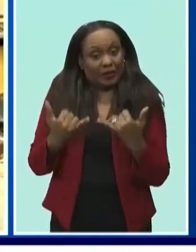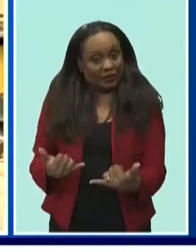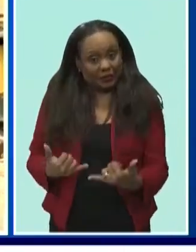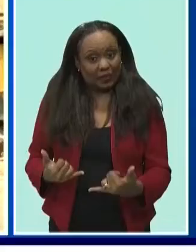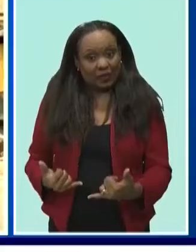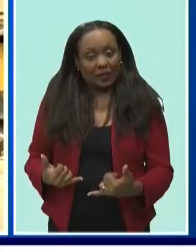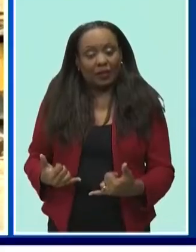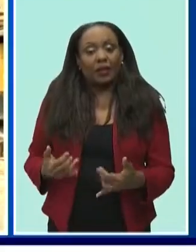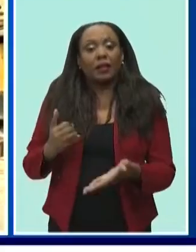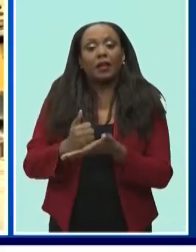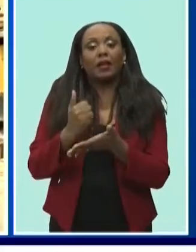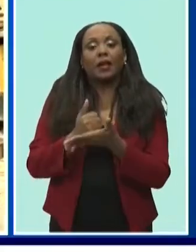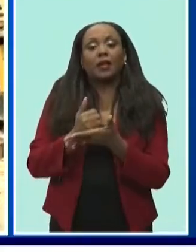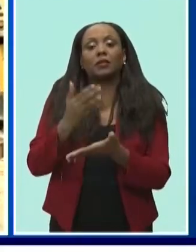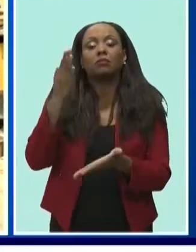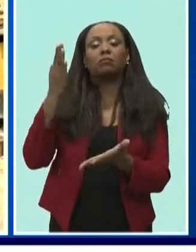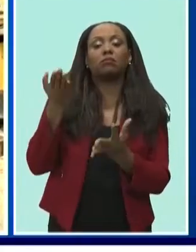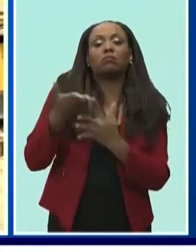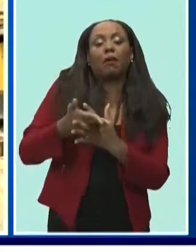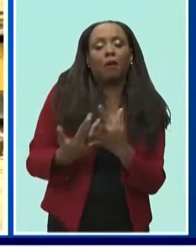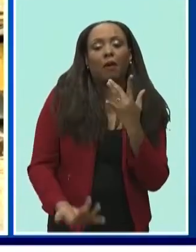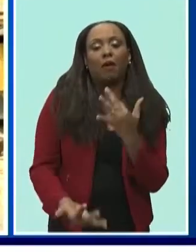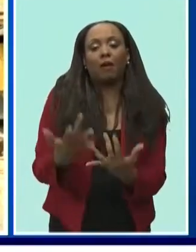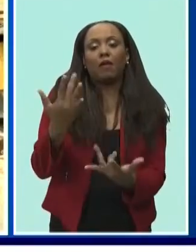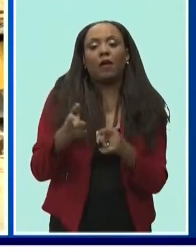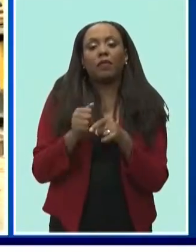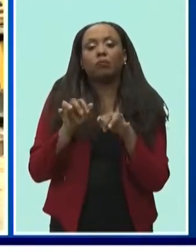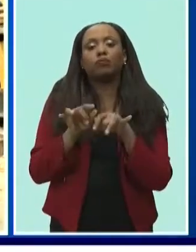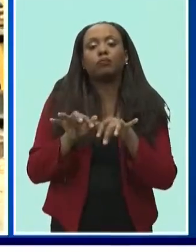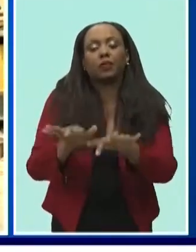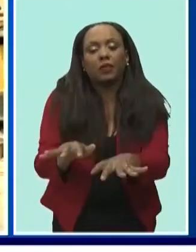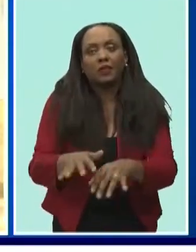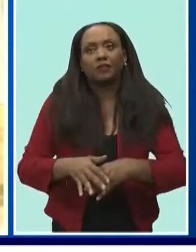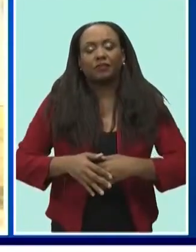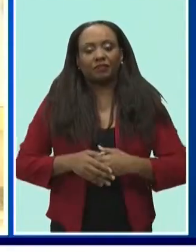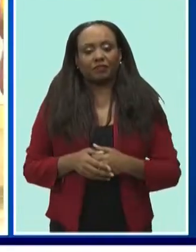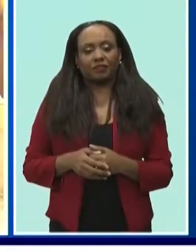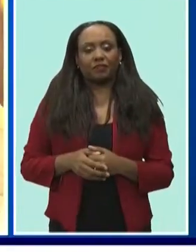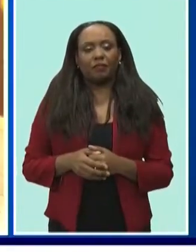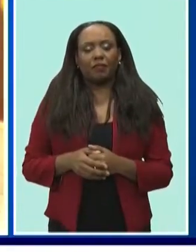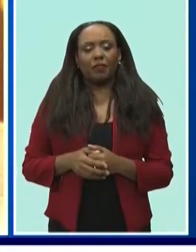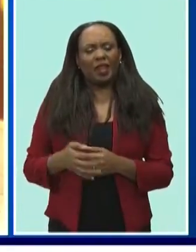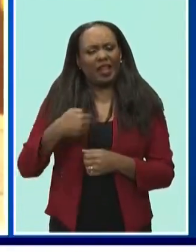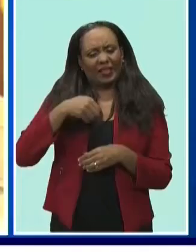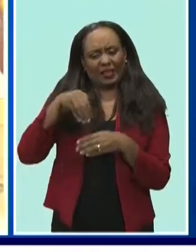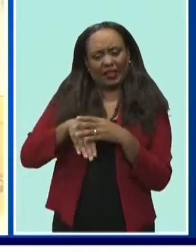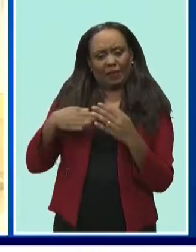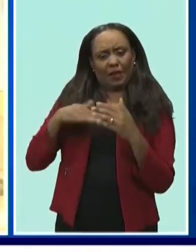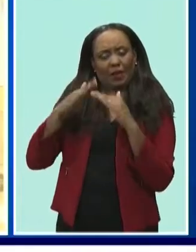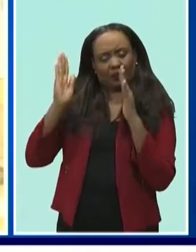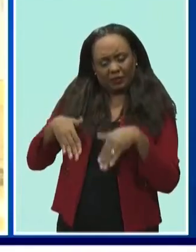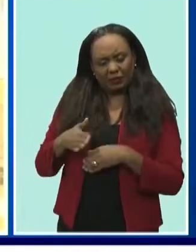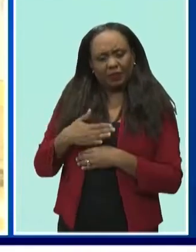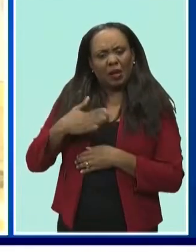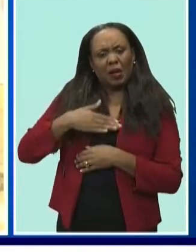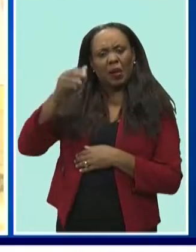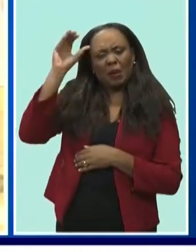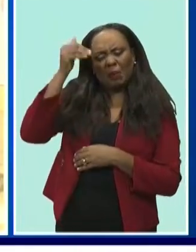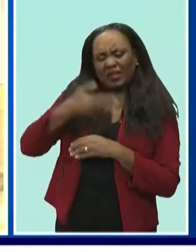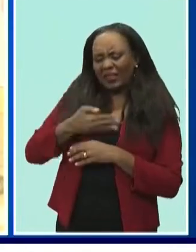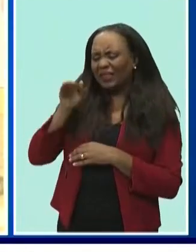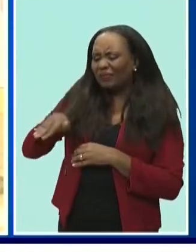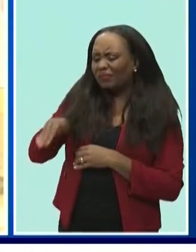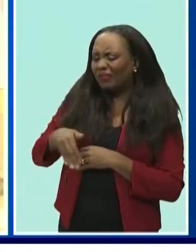this 4-bedroom wall structure from spreading to nearby properties. I was inside and my son told me,